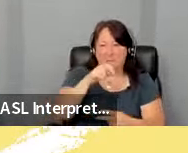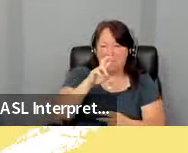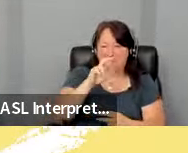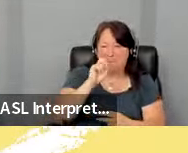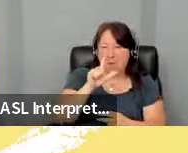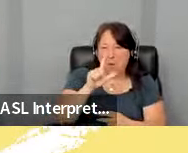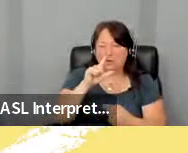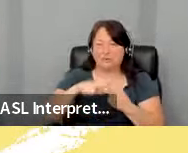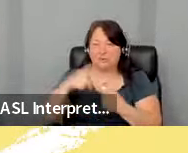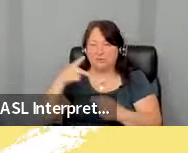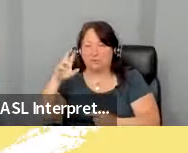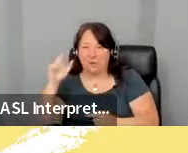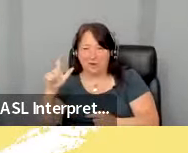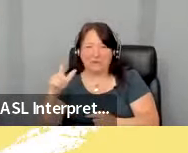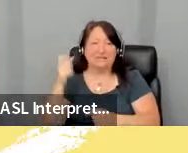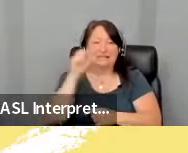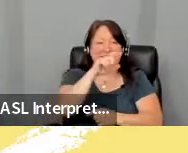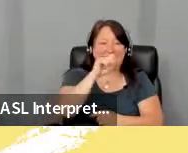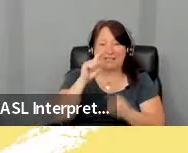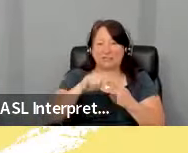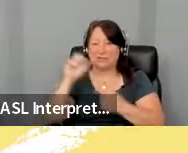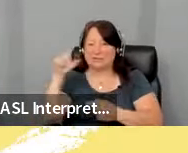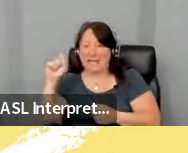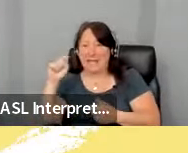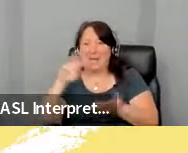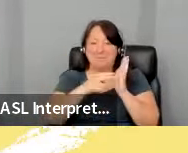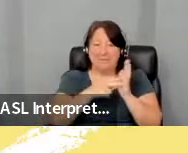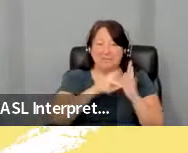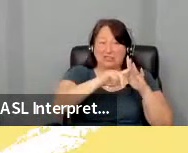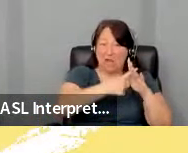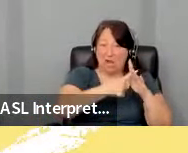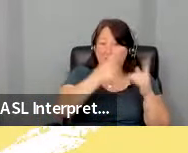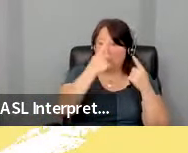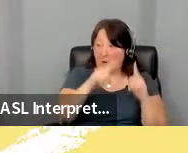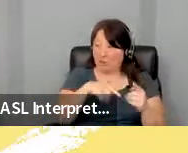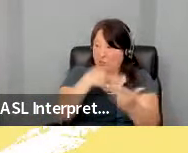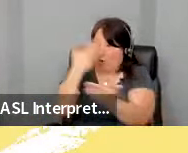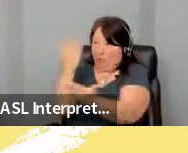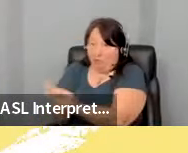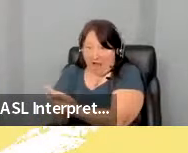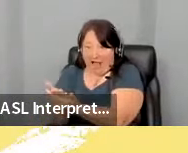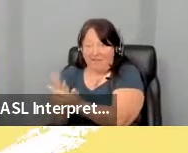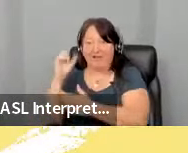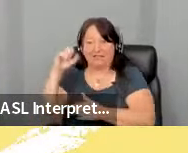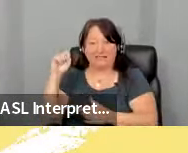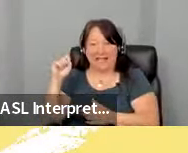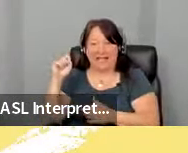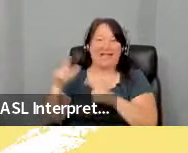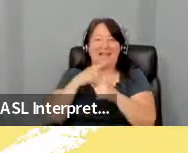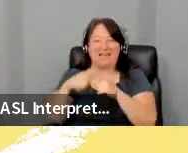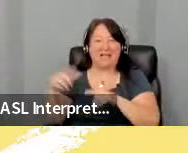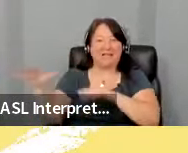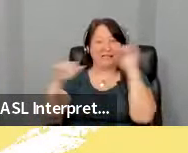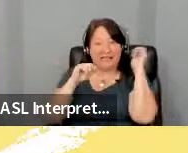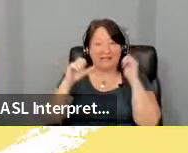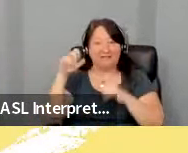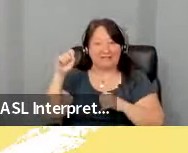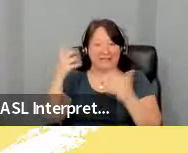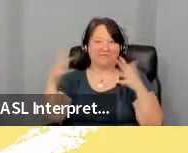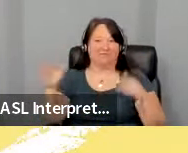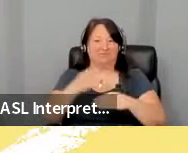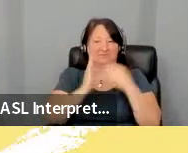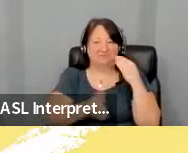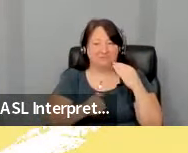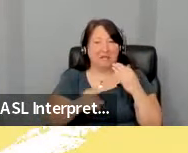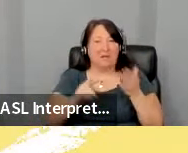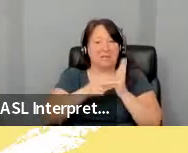set, that means your day starts with your arrival on set and ends with your departure from set. If we were talking about rest periods today, I'd also let you know that that means your